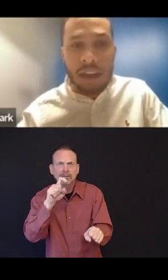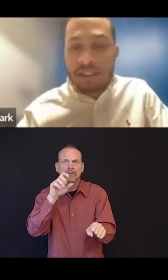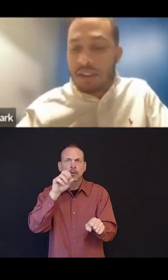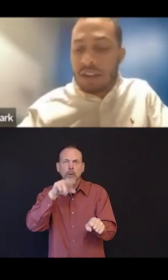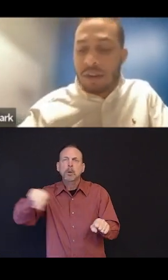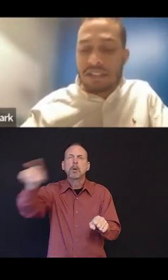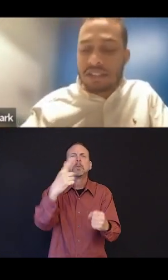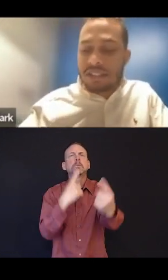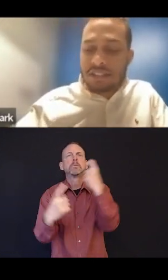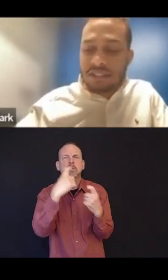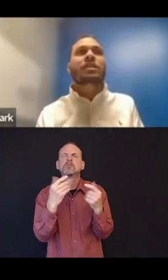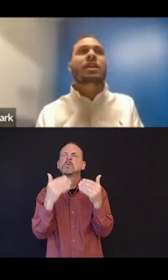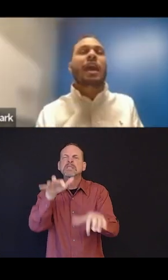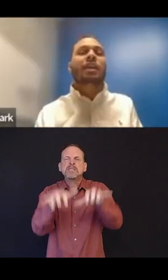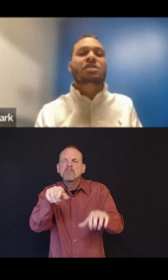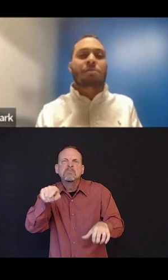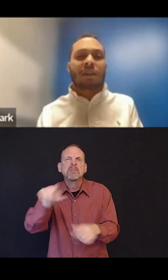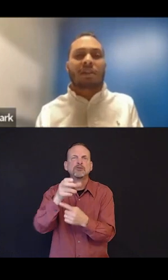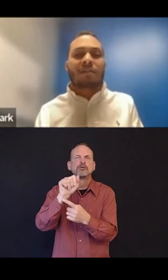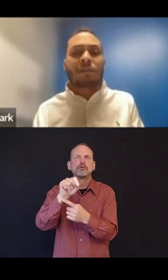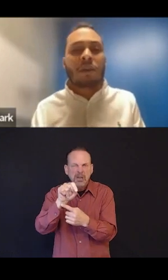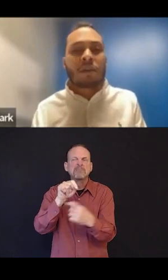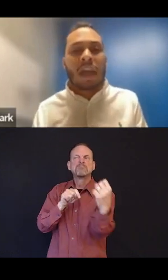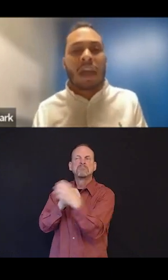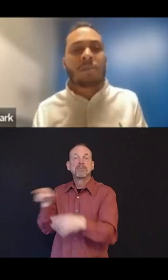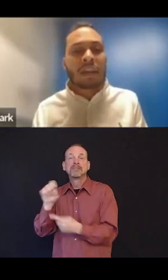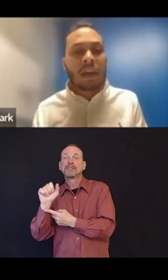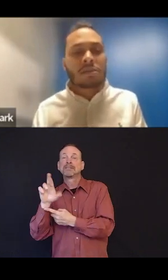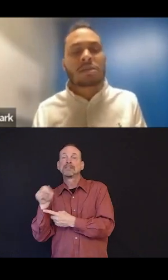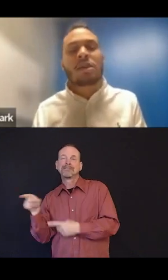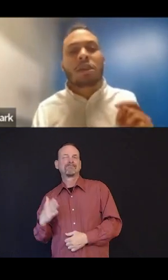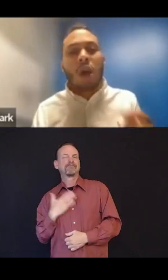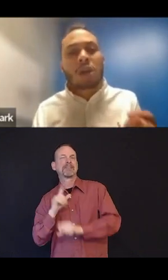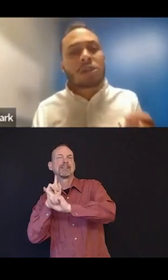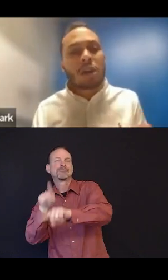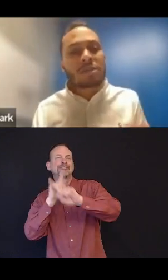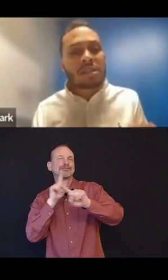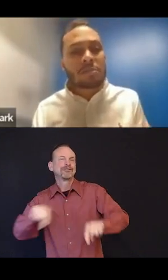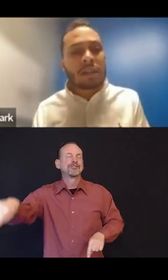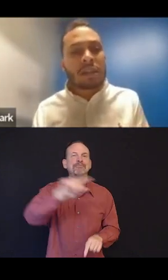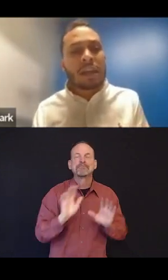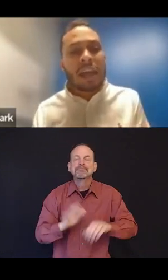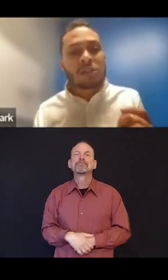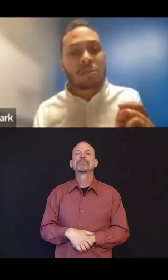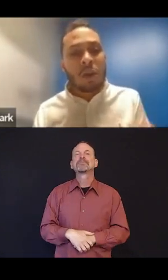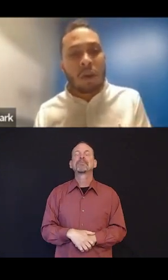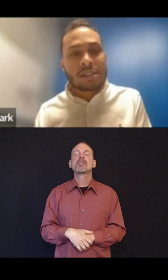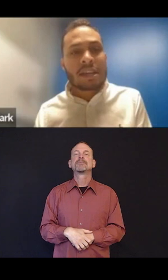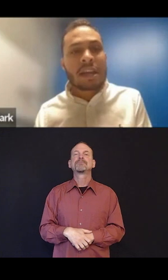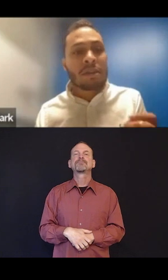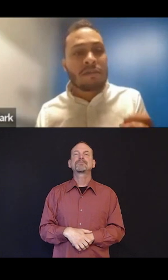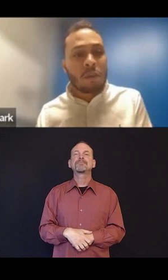happy to answer any questions. The eligibility for ABLE accounts, long-term disability had to